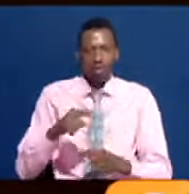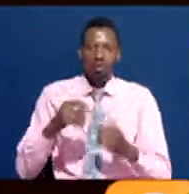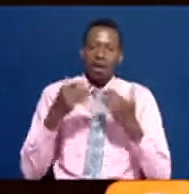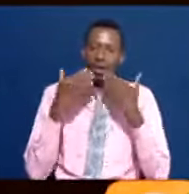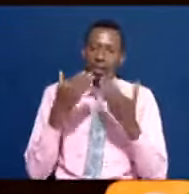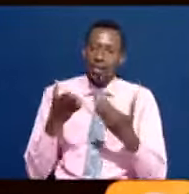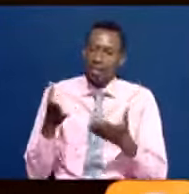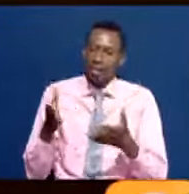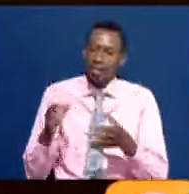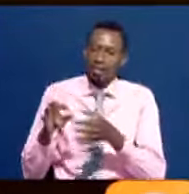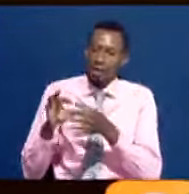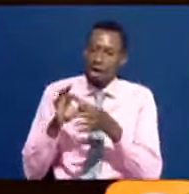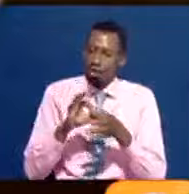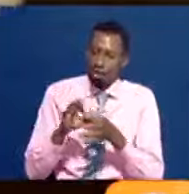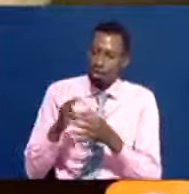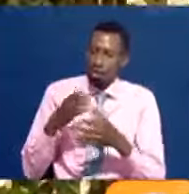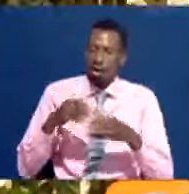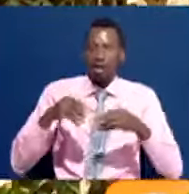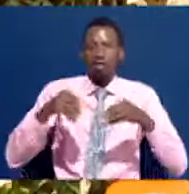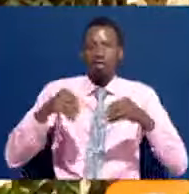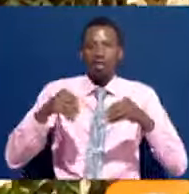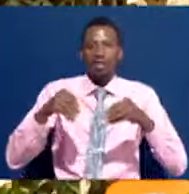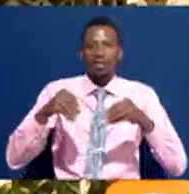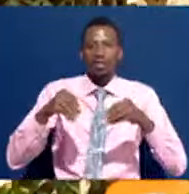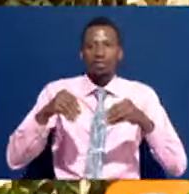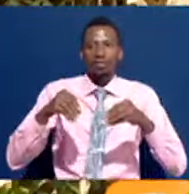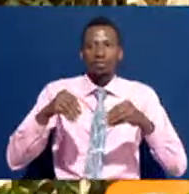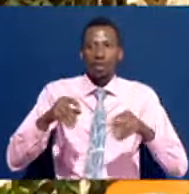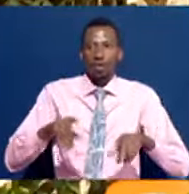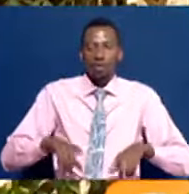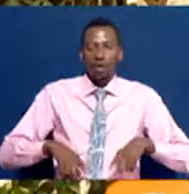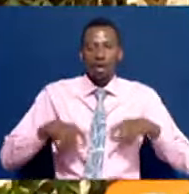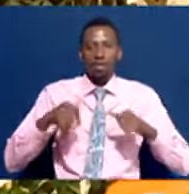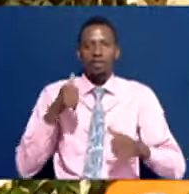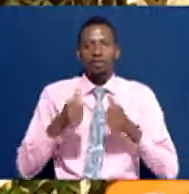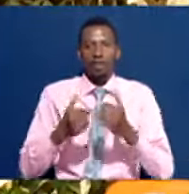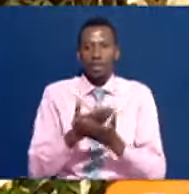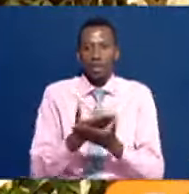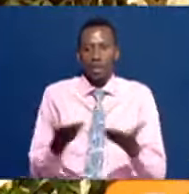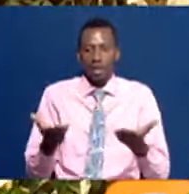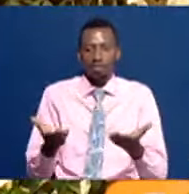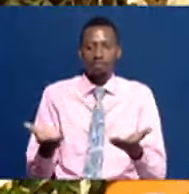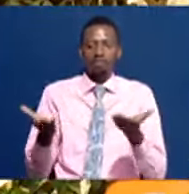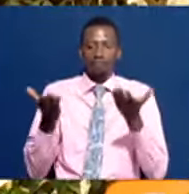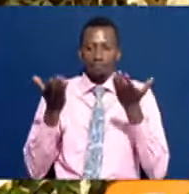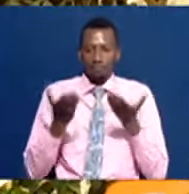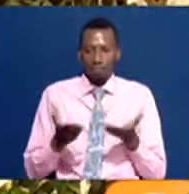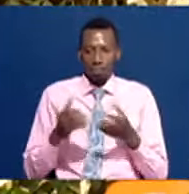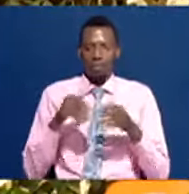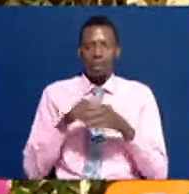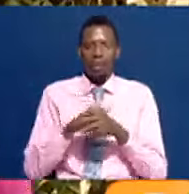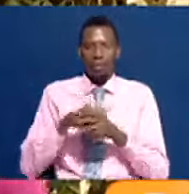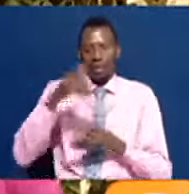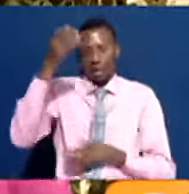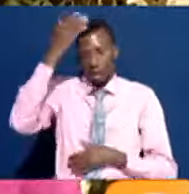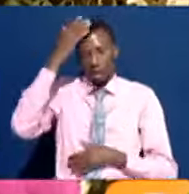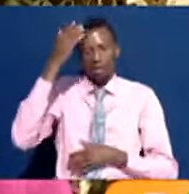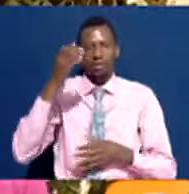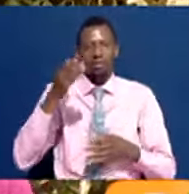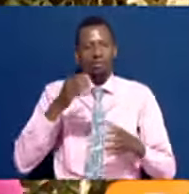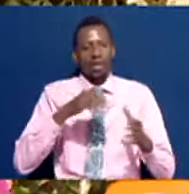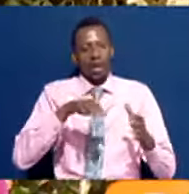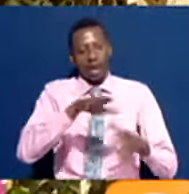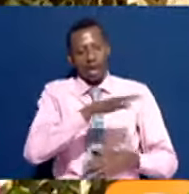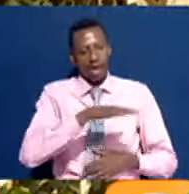this association and the quality of life that they brought to the nursing industry. In fact, today, one of